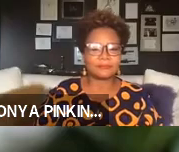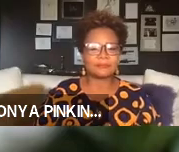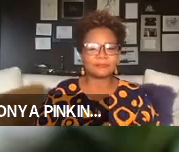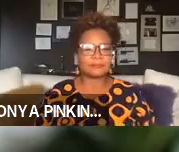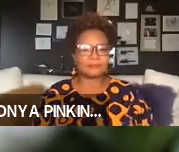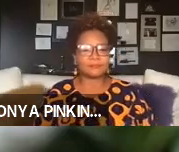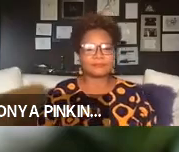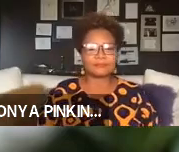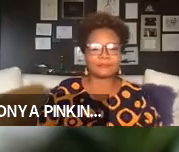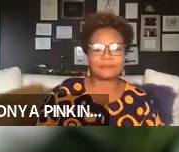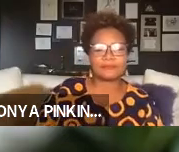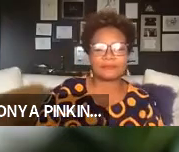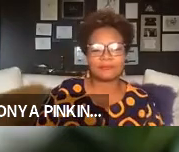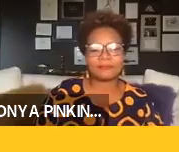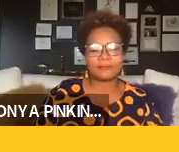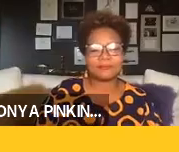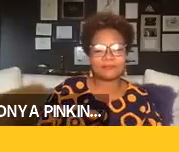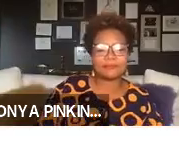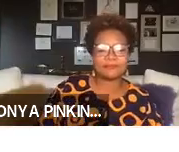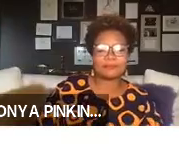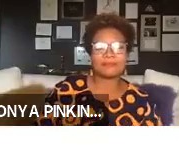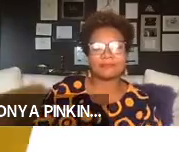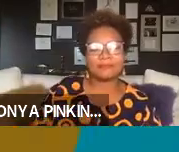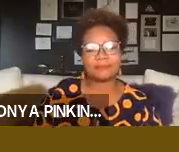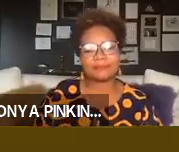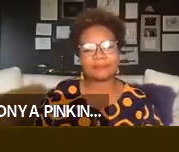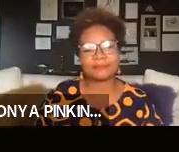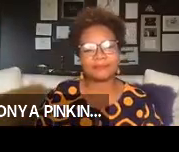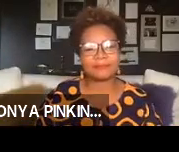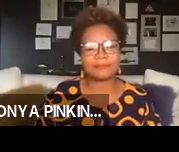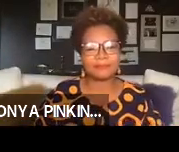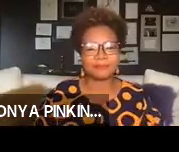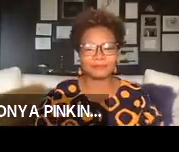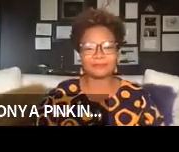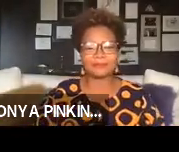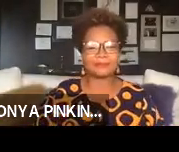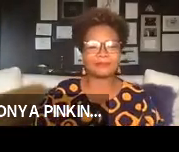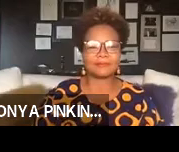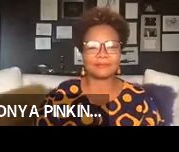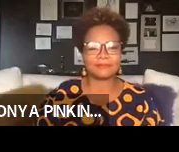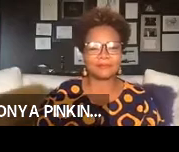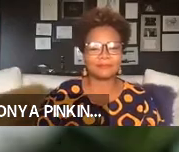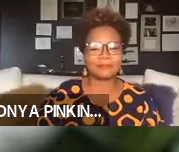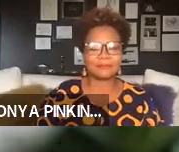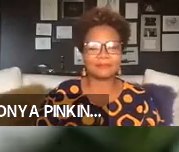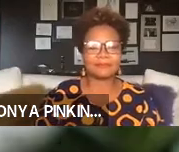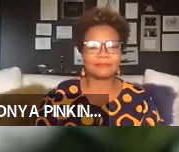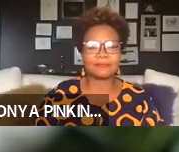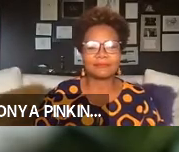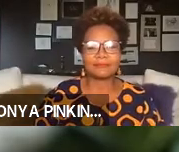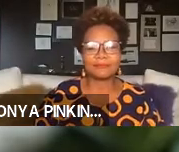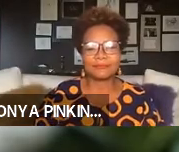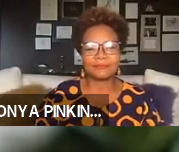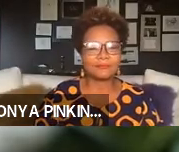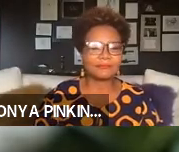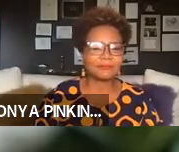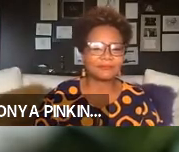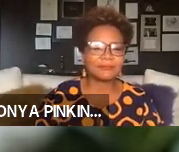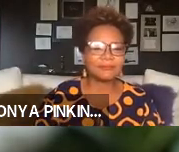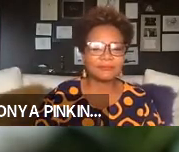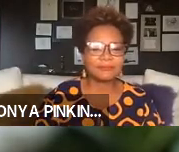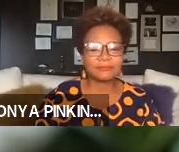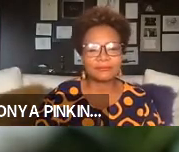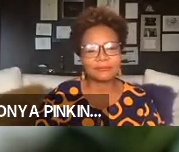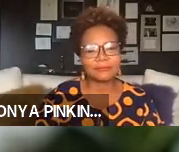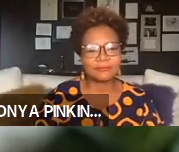Suspended? Justin? If there's one thing a mother knows, it's her children. Bet as a single mother. What makes you